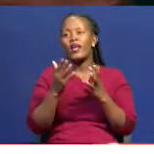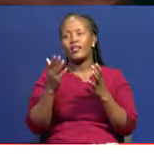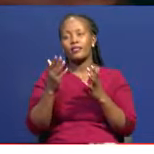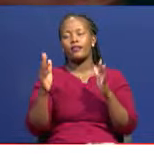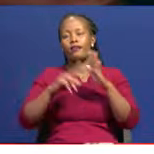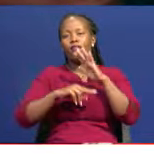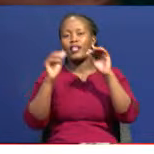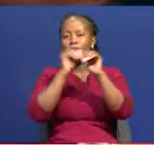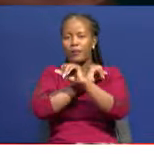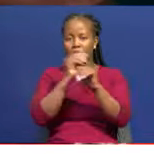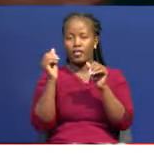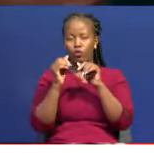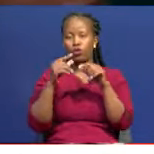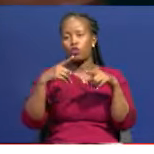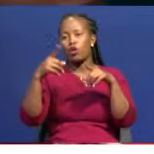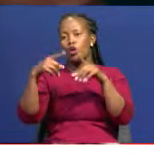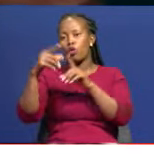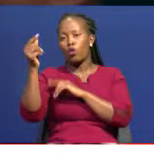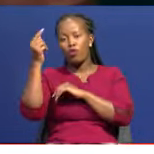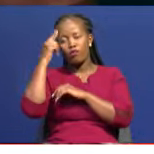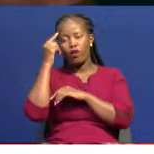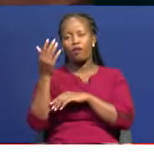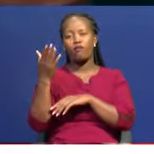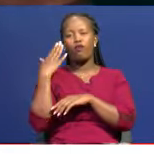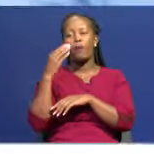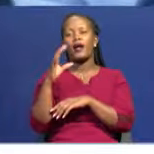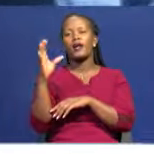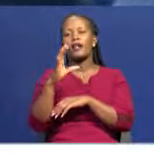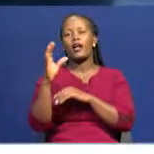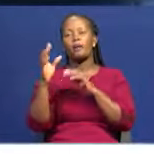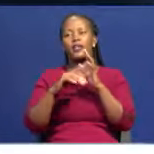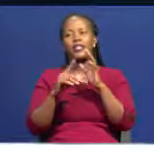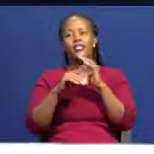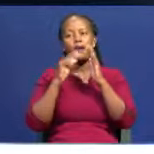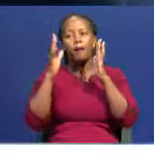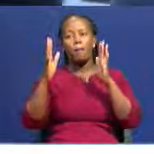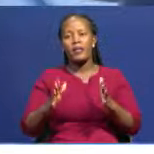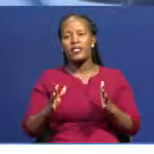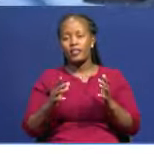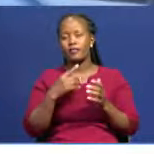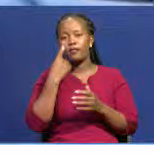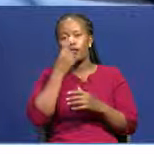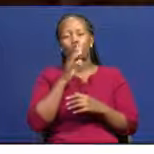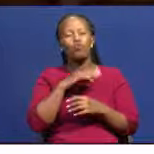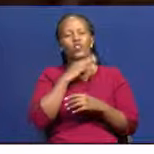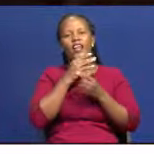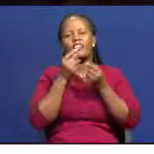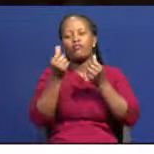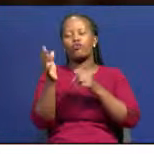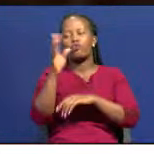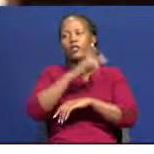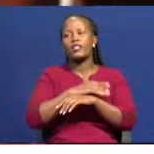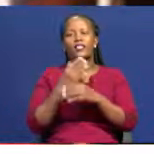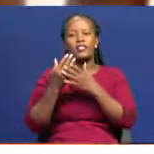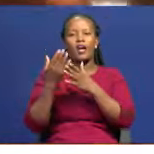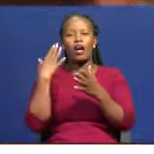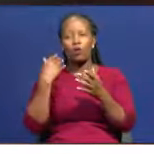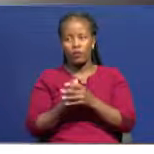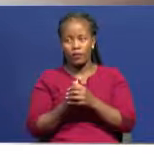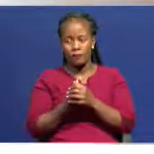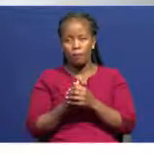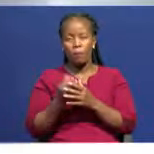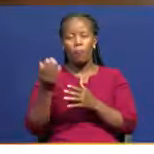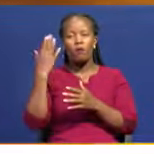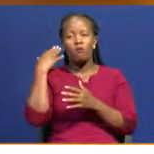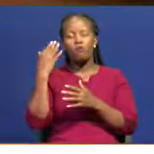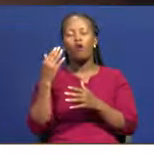to attend the funeral of a former cabinet minister, Ralph Kasambara, who died a few days ago. Malawi's former first